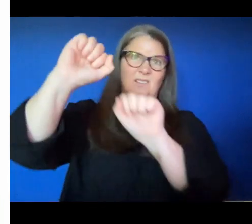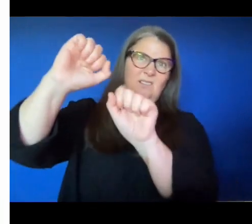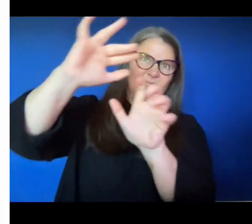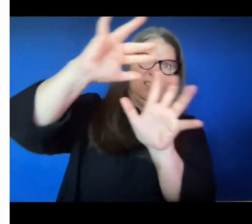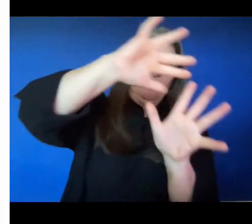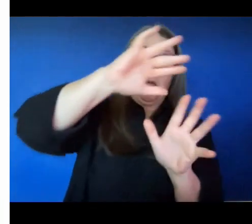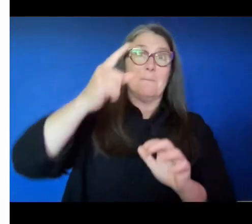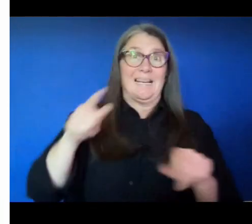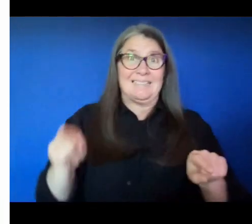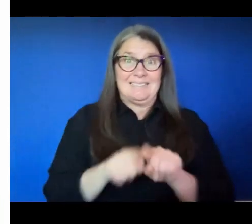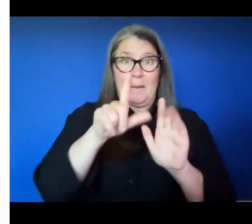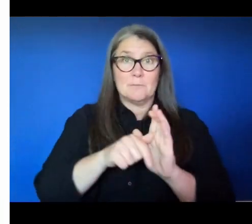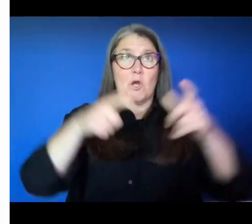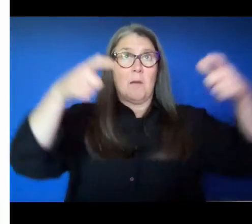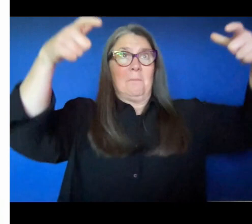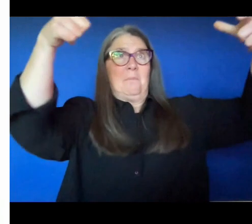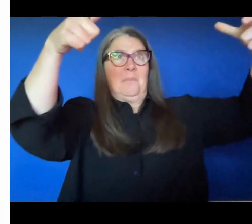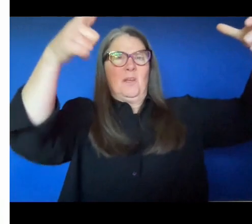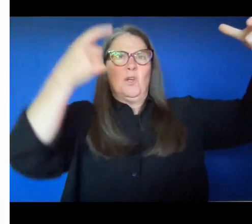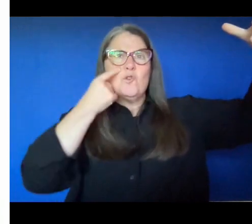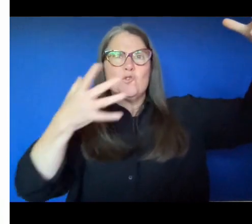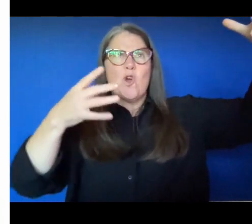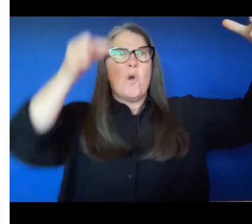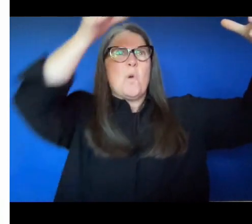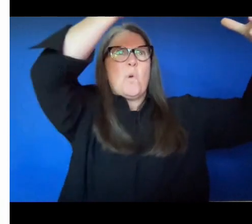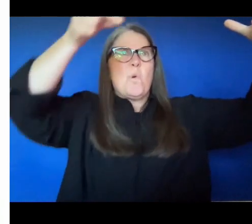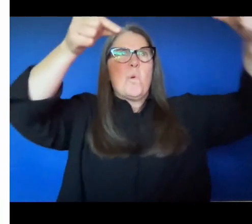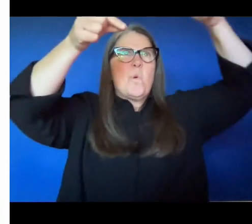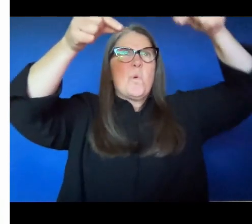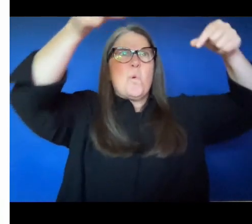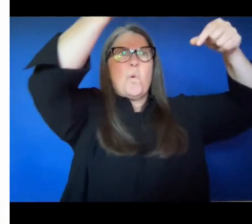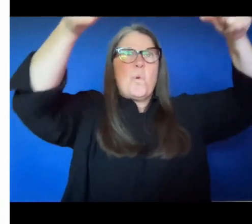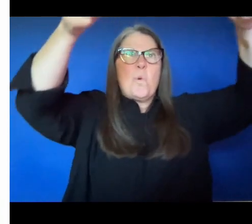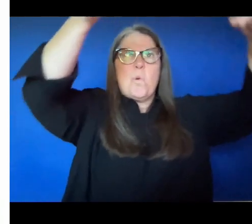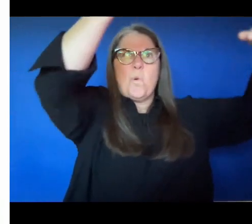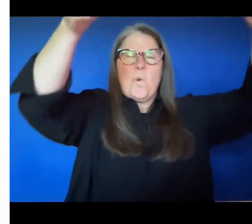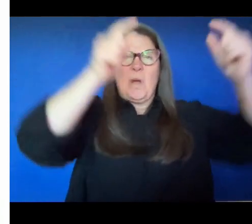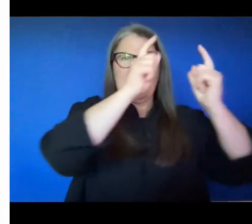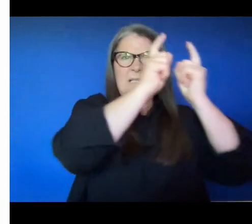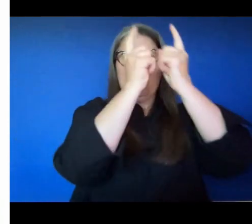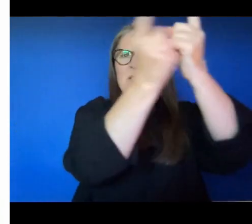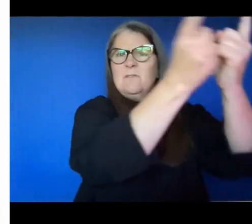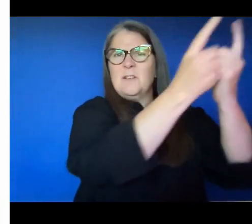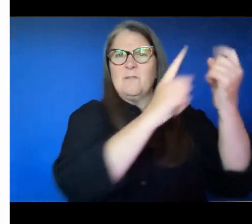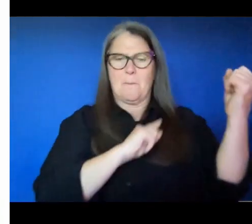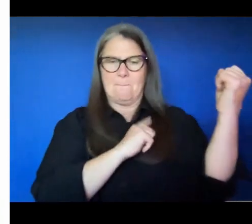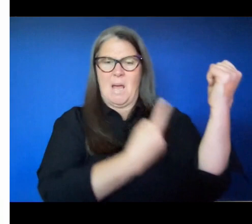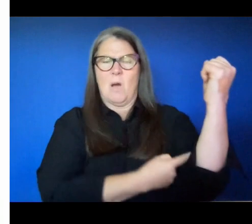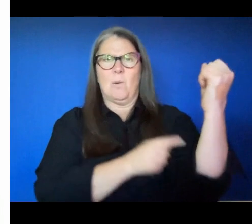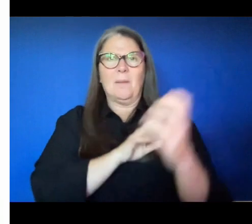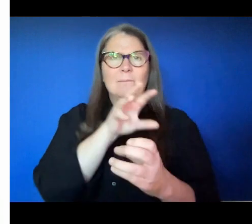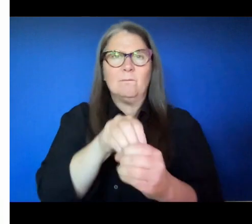all the lines of influence and power that go into those colonial processes and the roles that both men and women